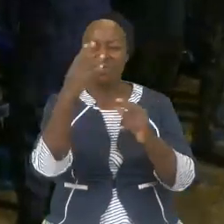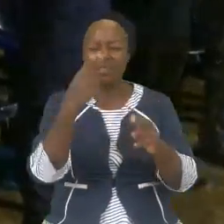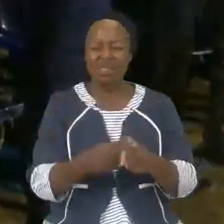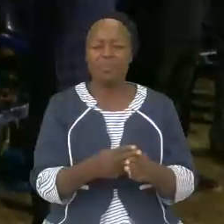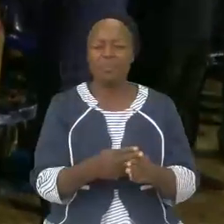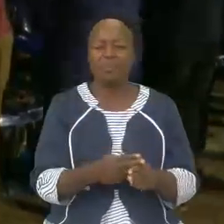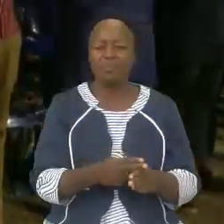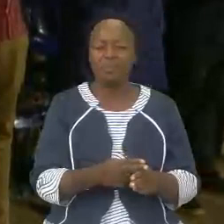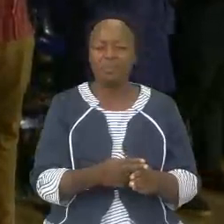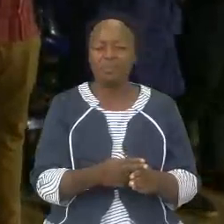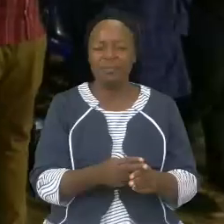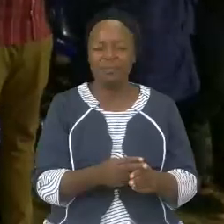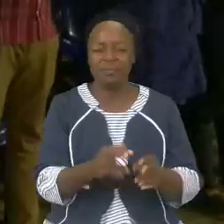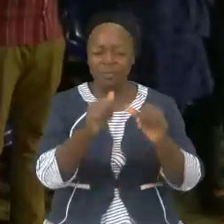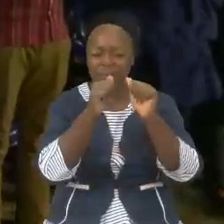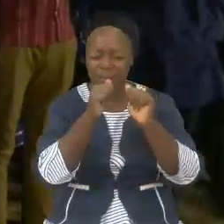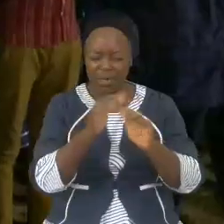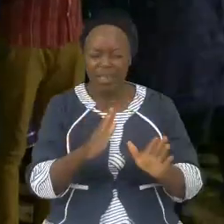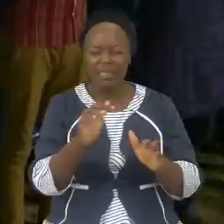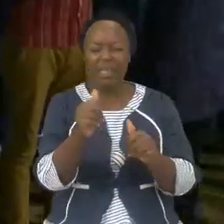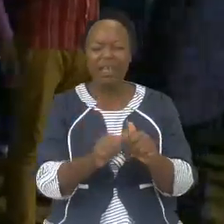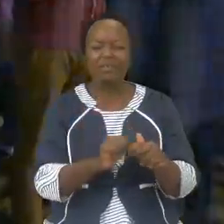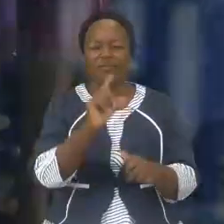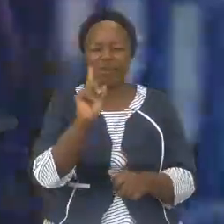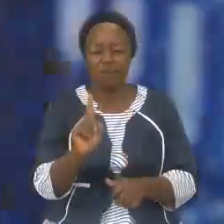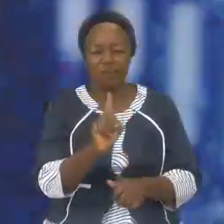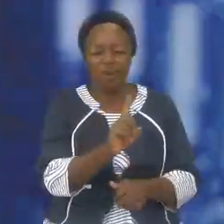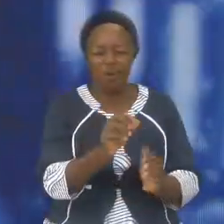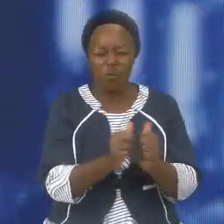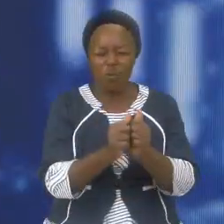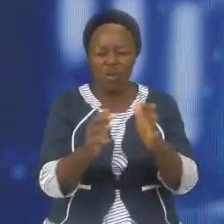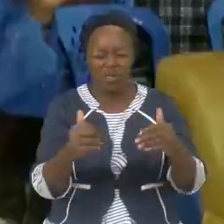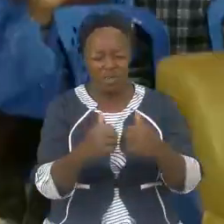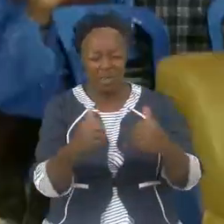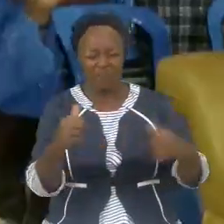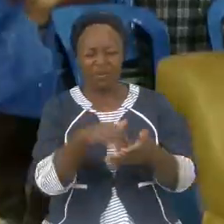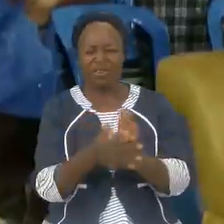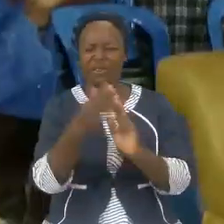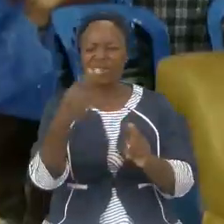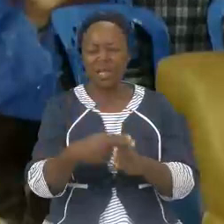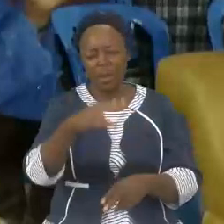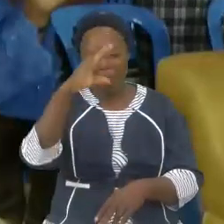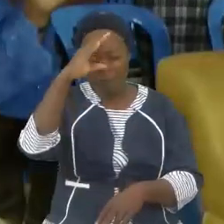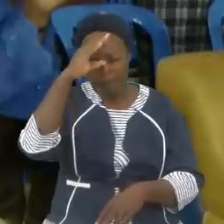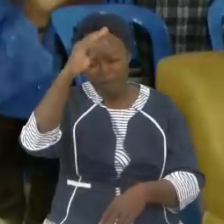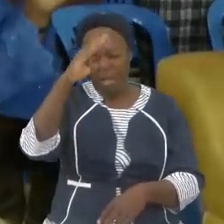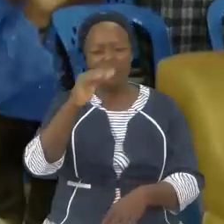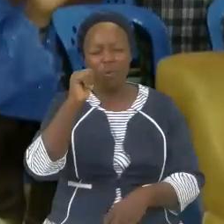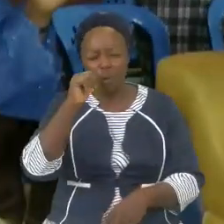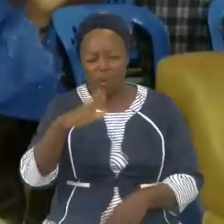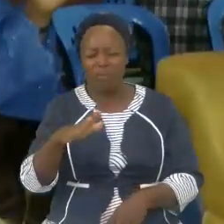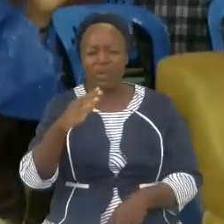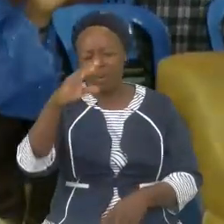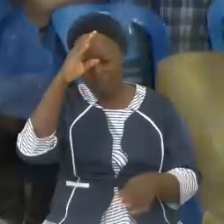name. Bless everyone without exception. Men, women,